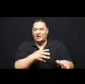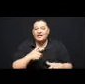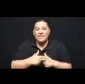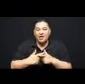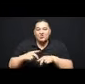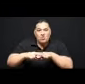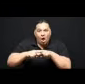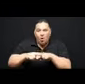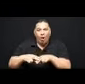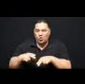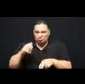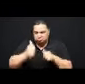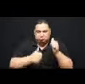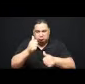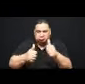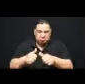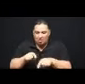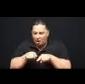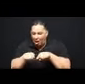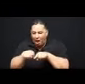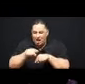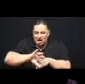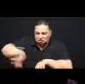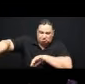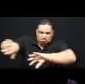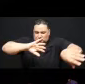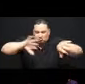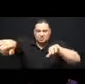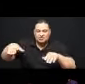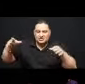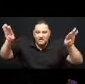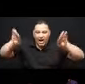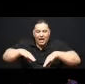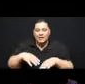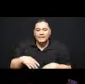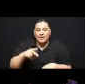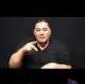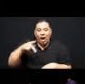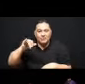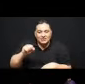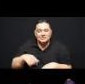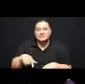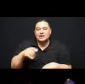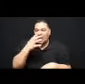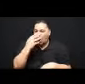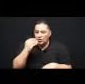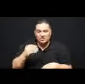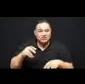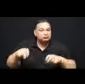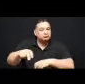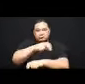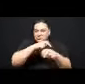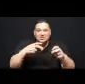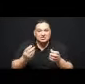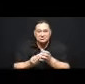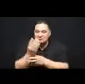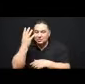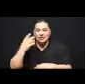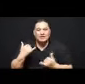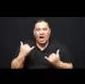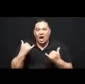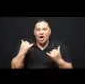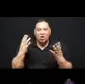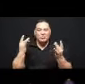Mojave. Poppies and coyotes grew freely. Now humidity and mosquitoes swarm ponds that